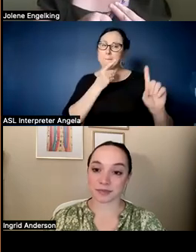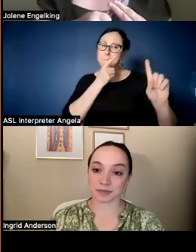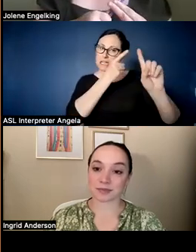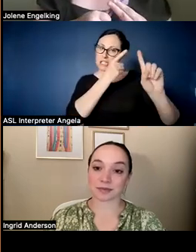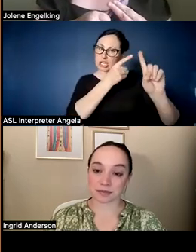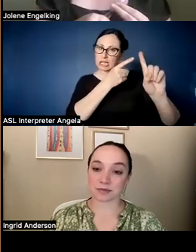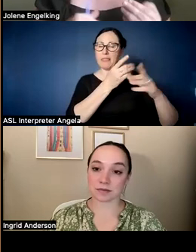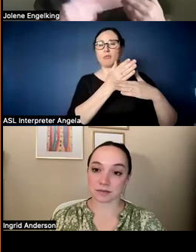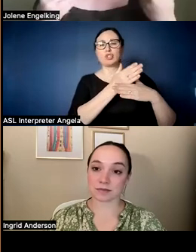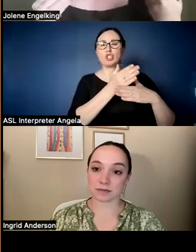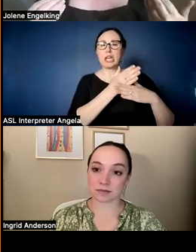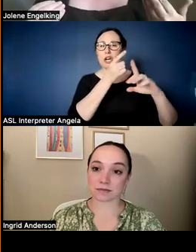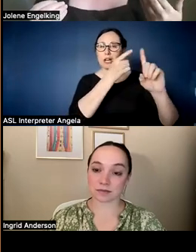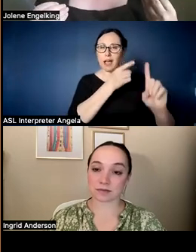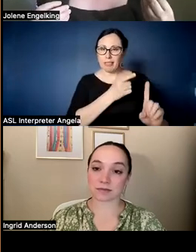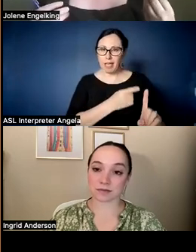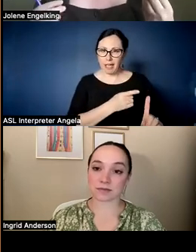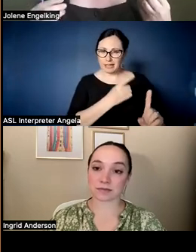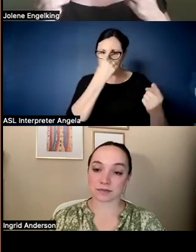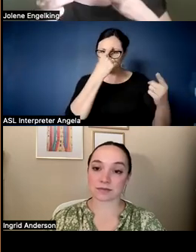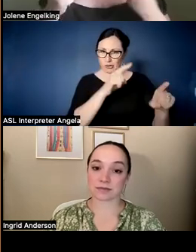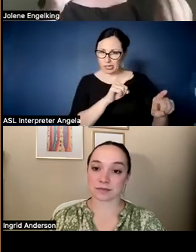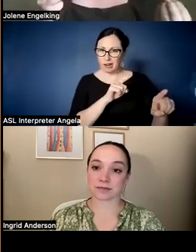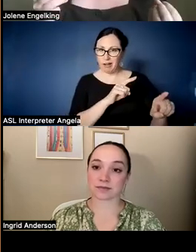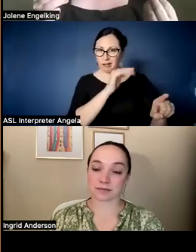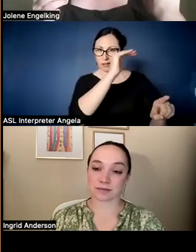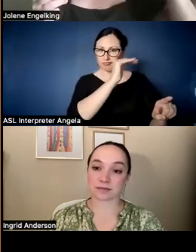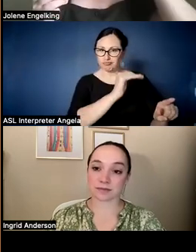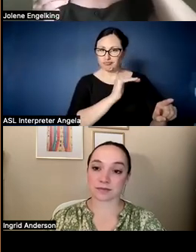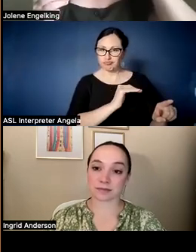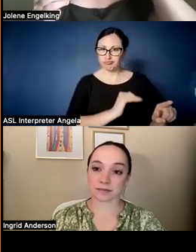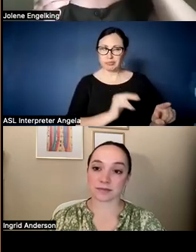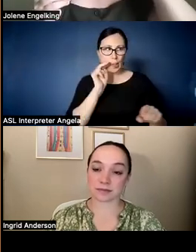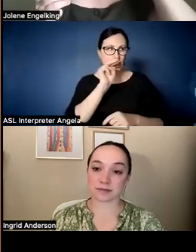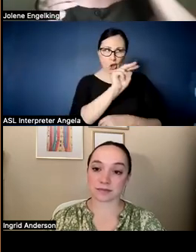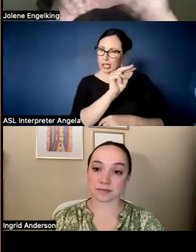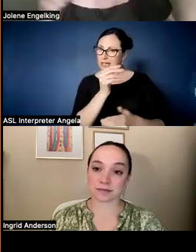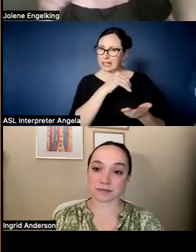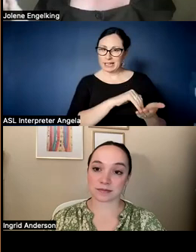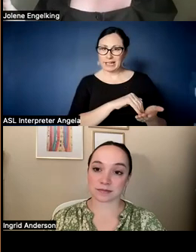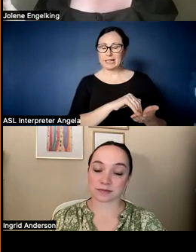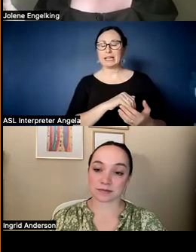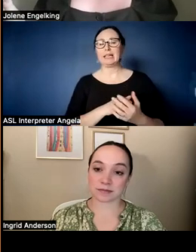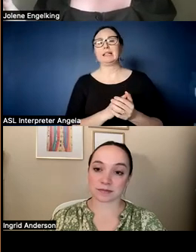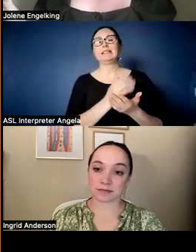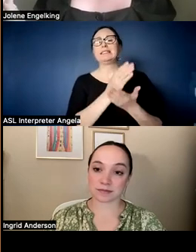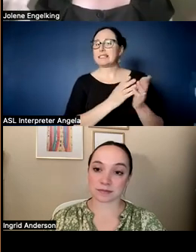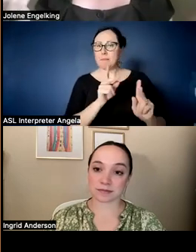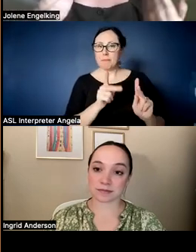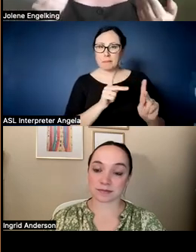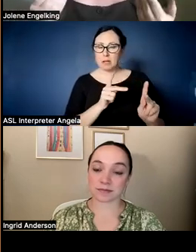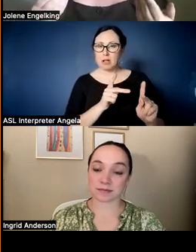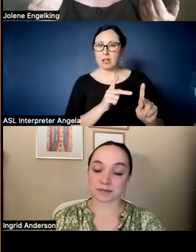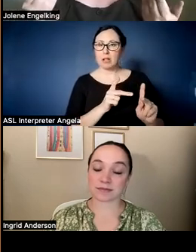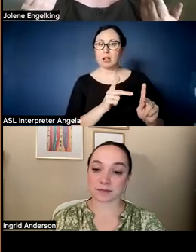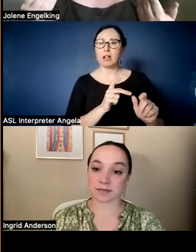guidelines that we're able to really hold and adhere to. And some of those, I mean, some folks aren't going to be working in tribal communities, and so